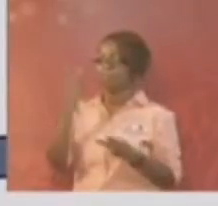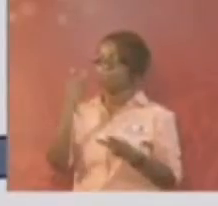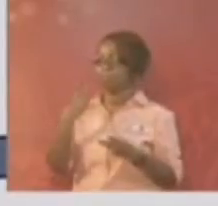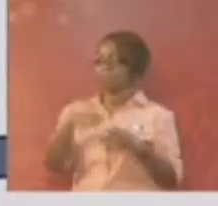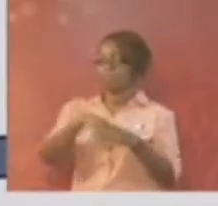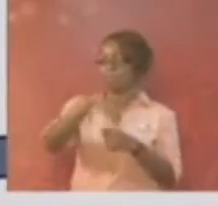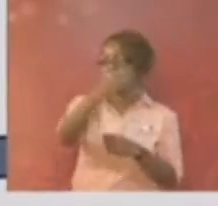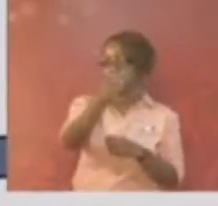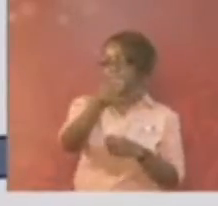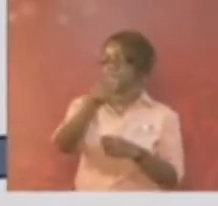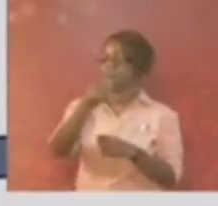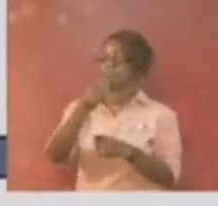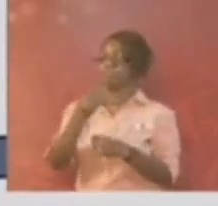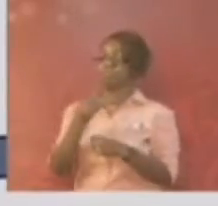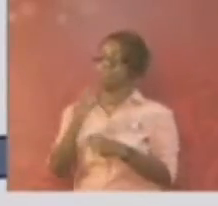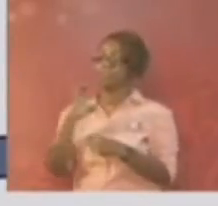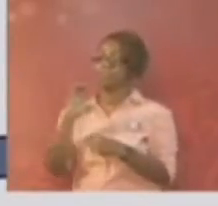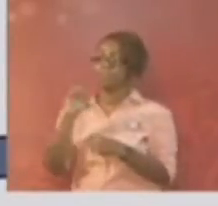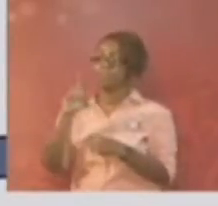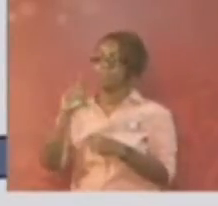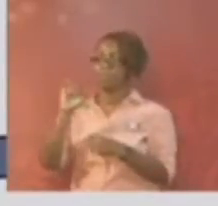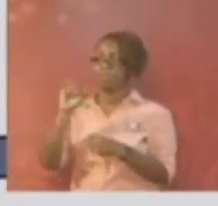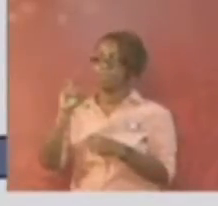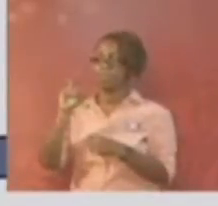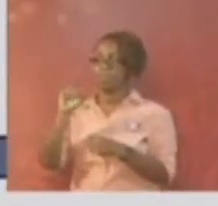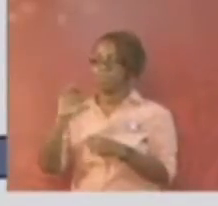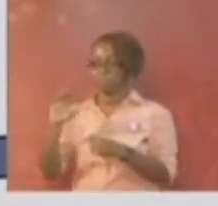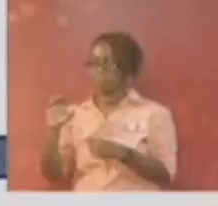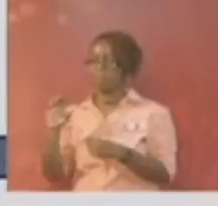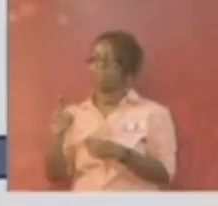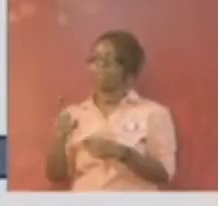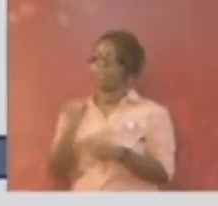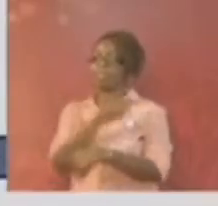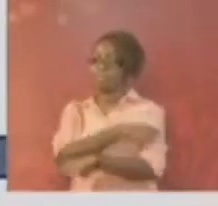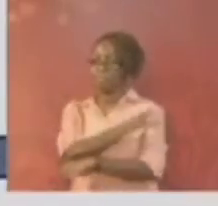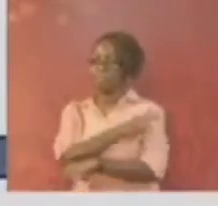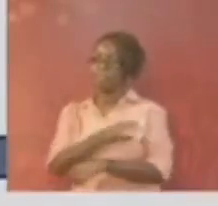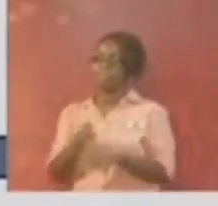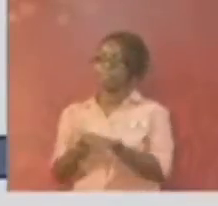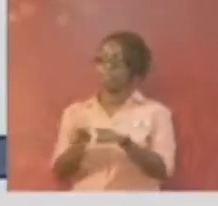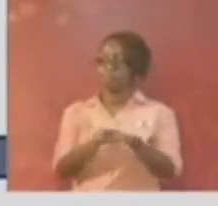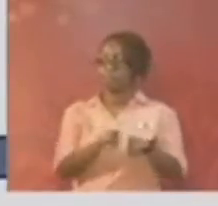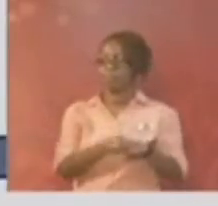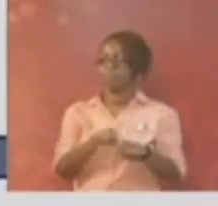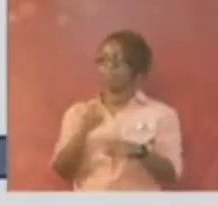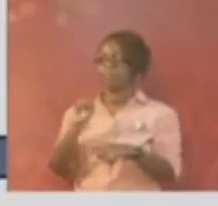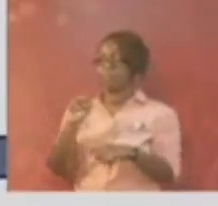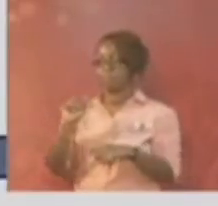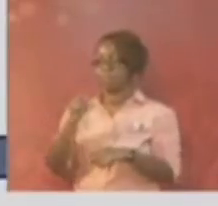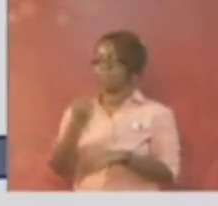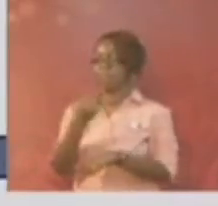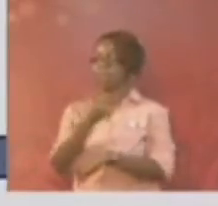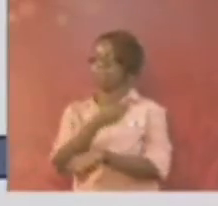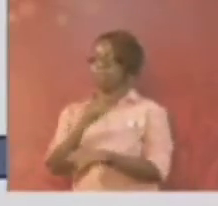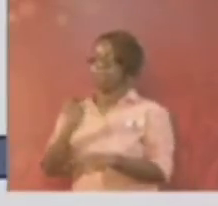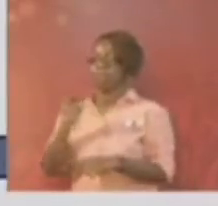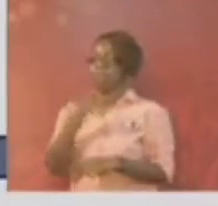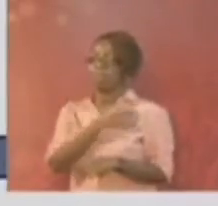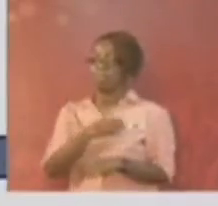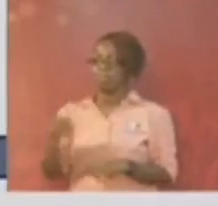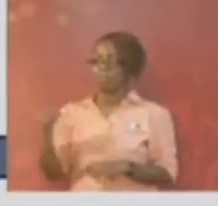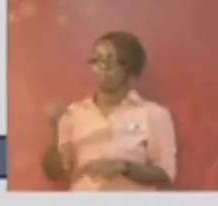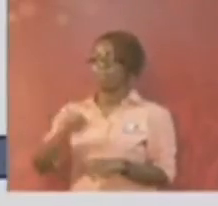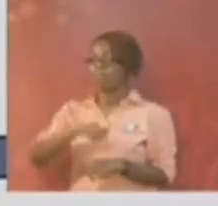are located at the Eric Williams Medical Sciences Complex, and a stress relief center that's located in Shogunas. That